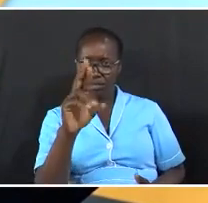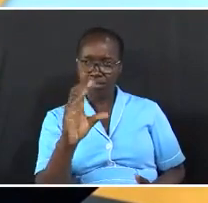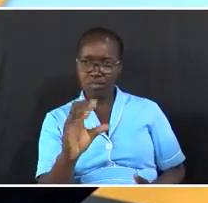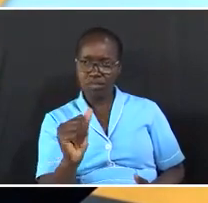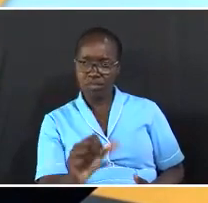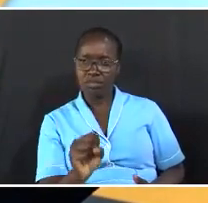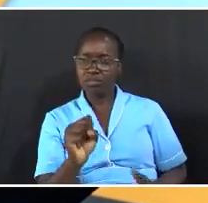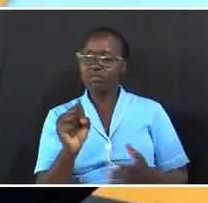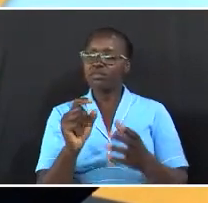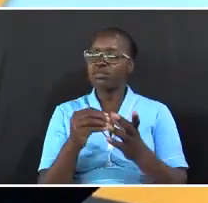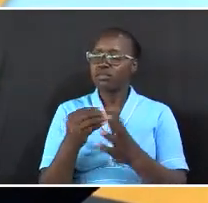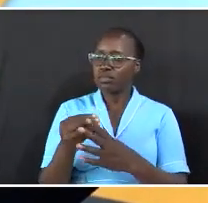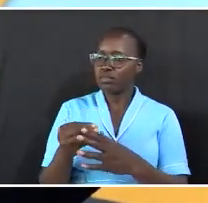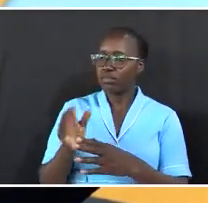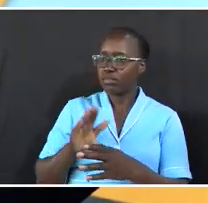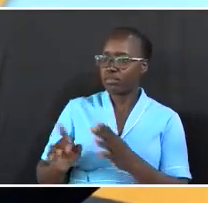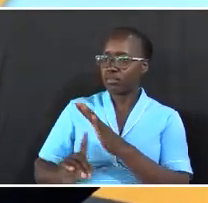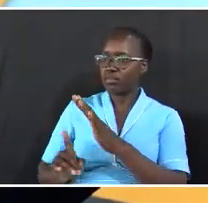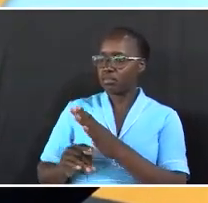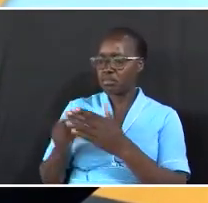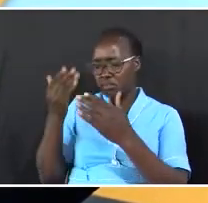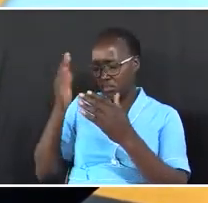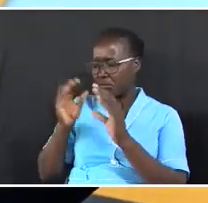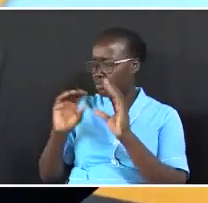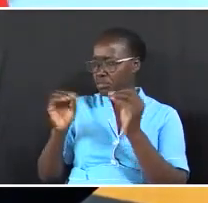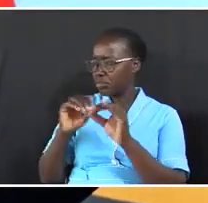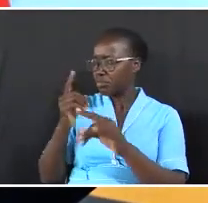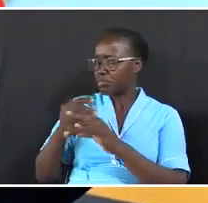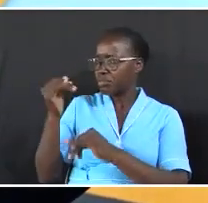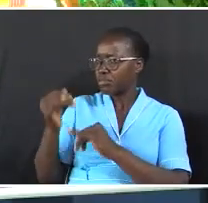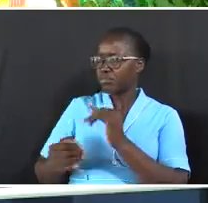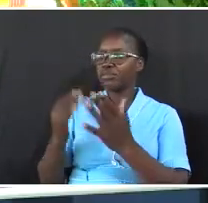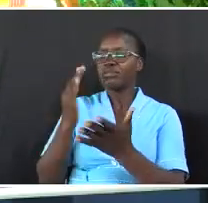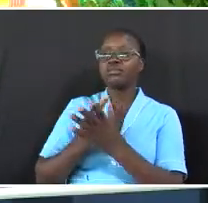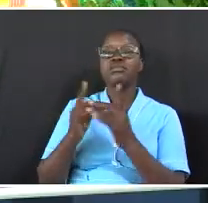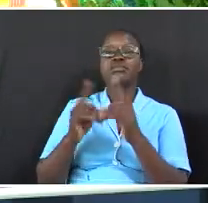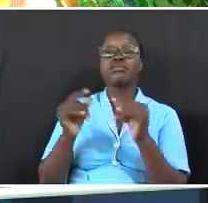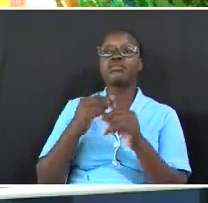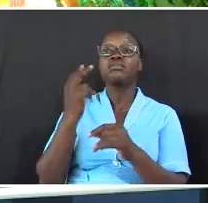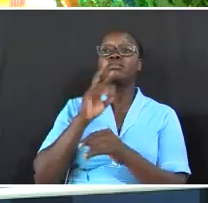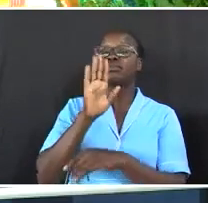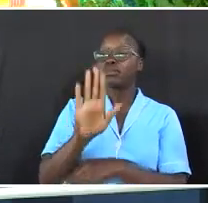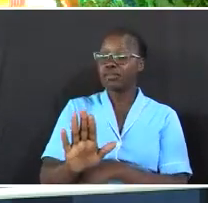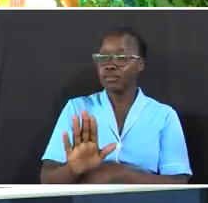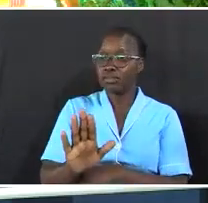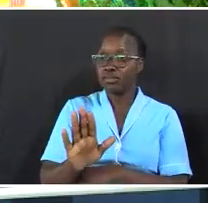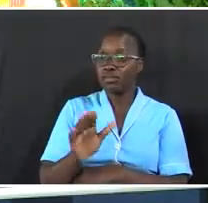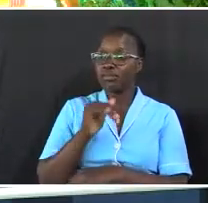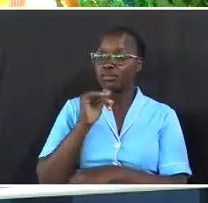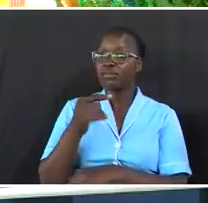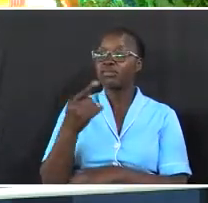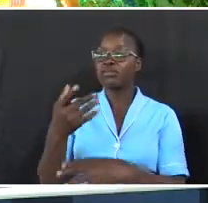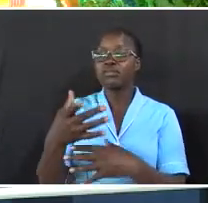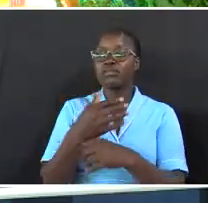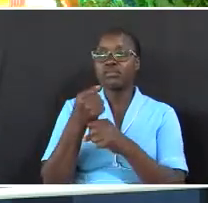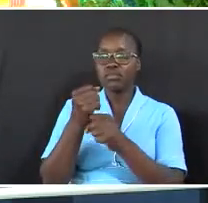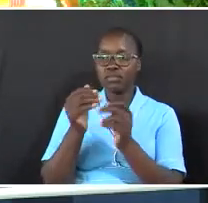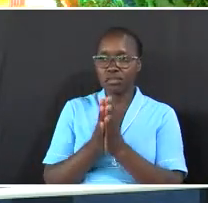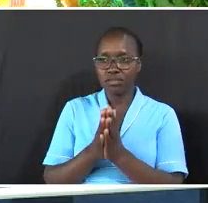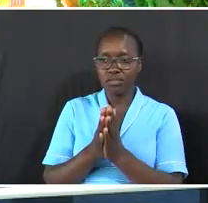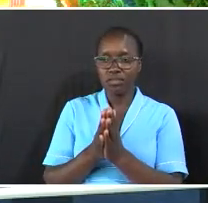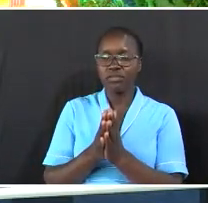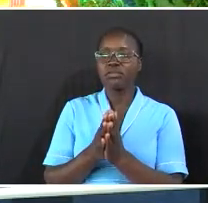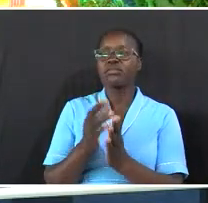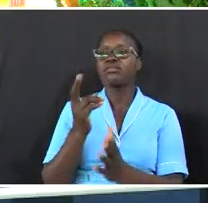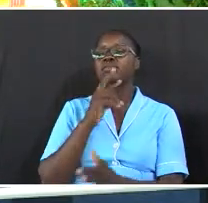I don't really care. In the end of the day, the real message is who are you? It's not who you associate with. It